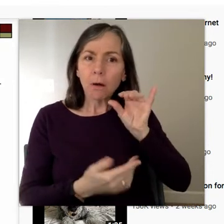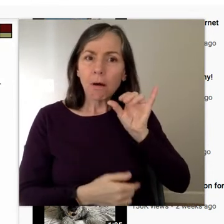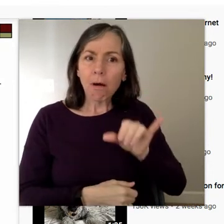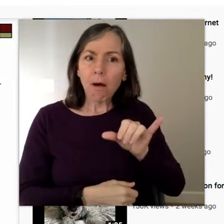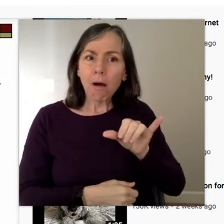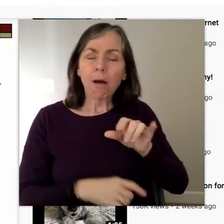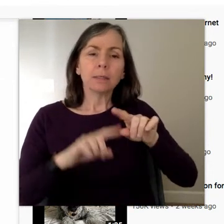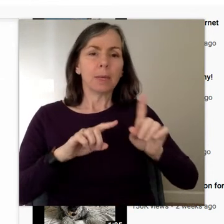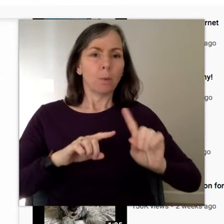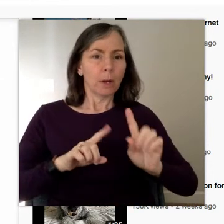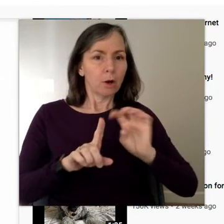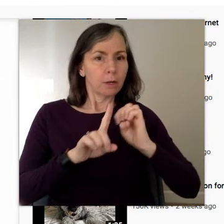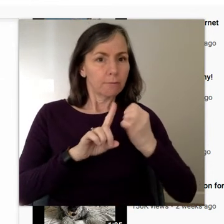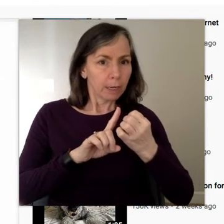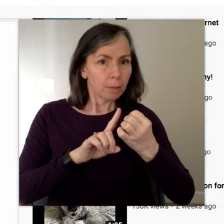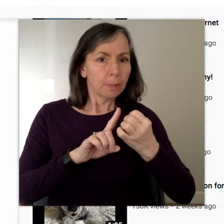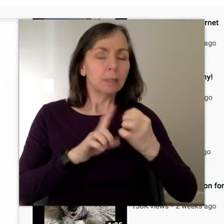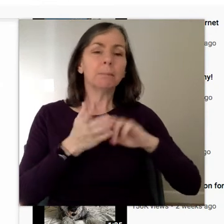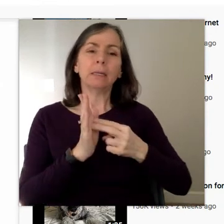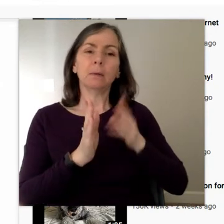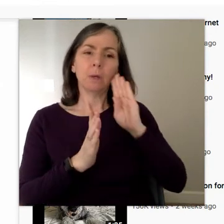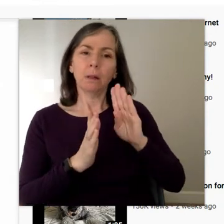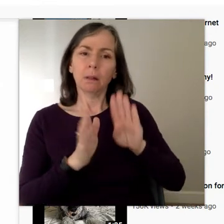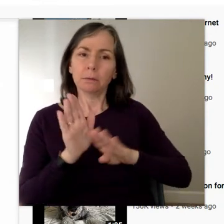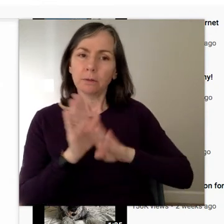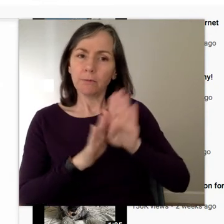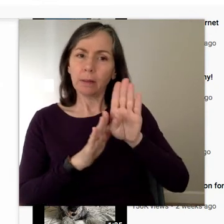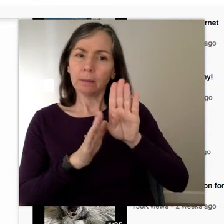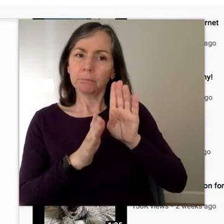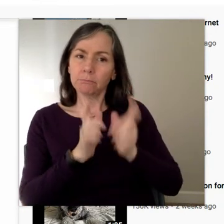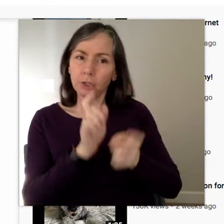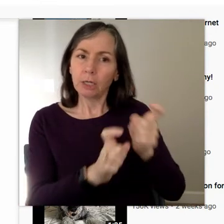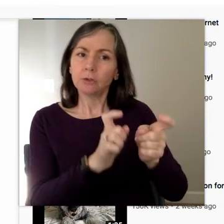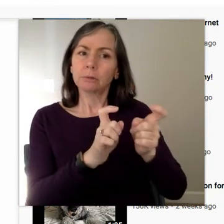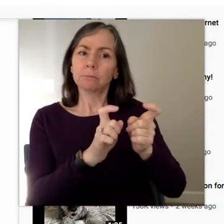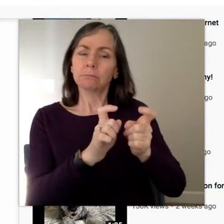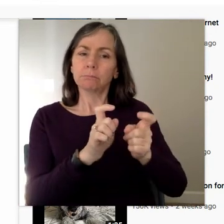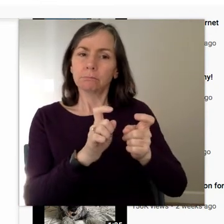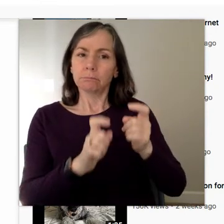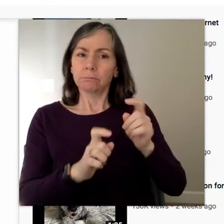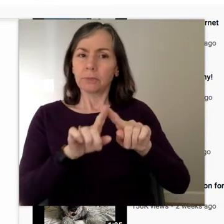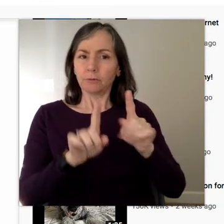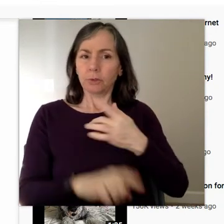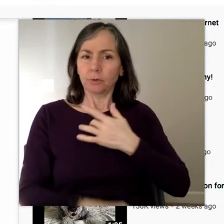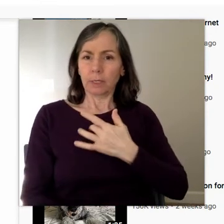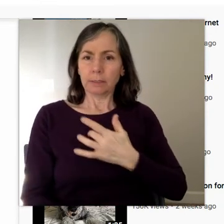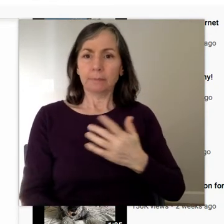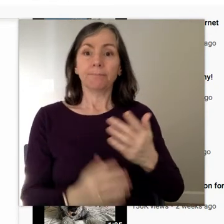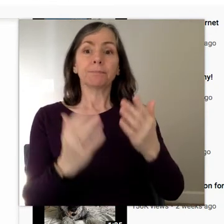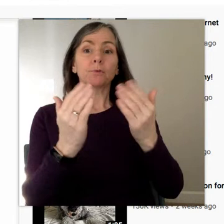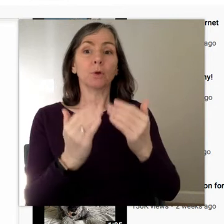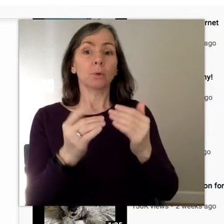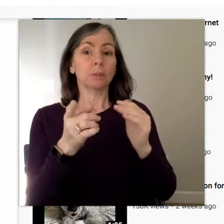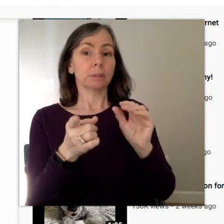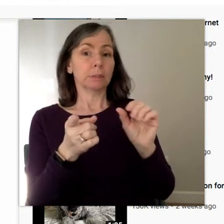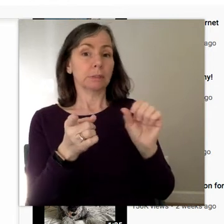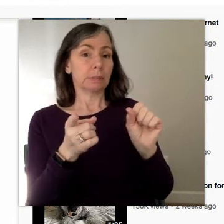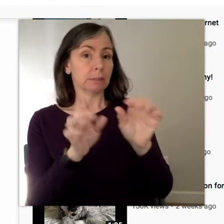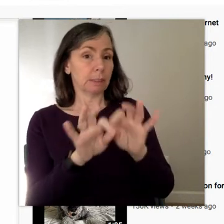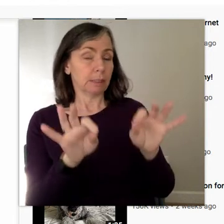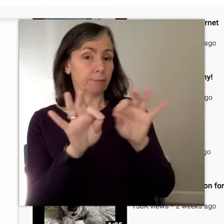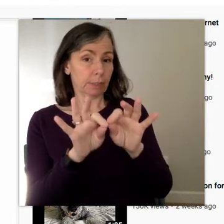different traits. So here's the significance. Adaptations fit their environment. This iguana